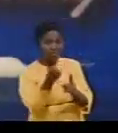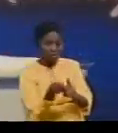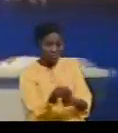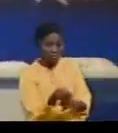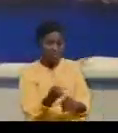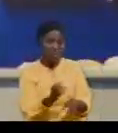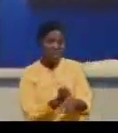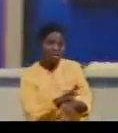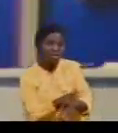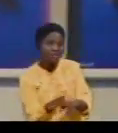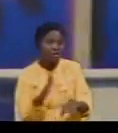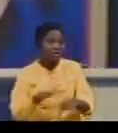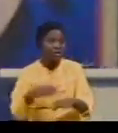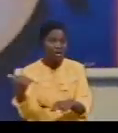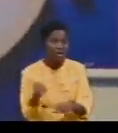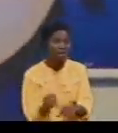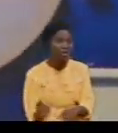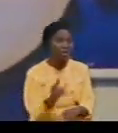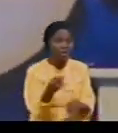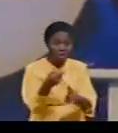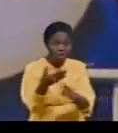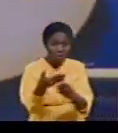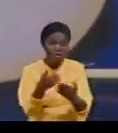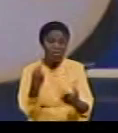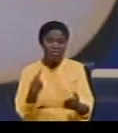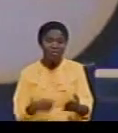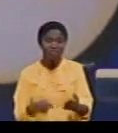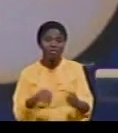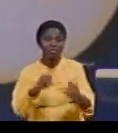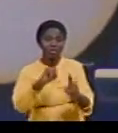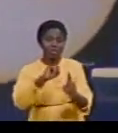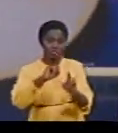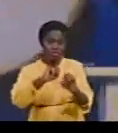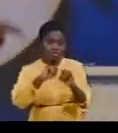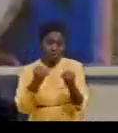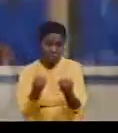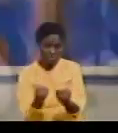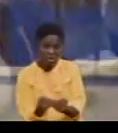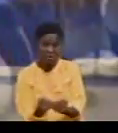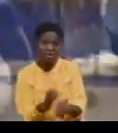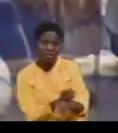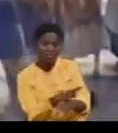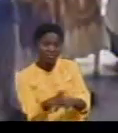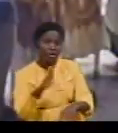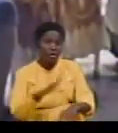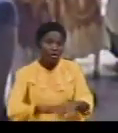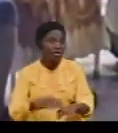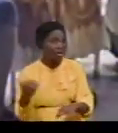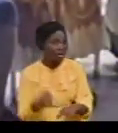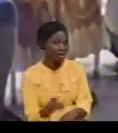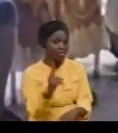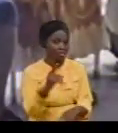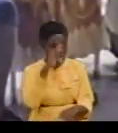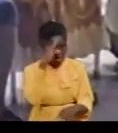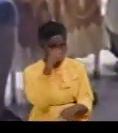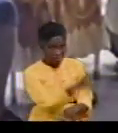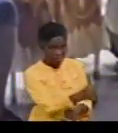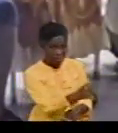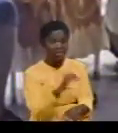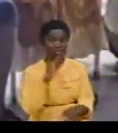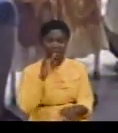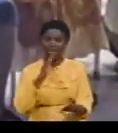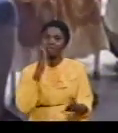on anyone, he himself is bad enough. Look at this. They go